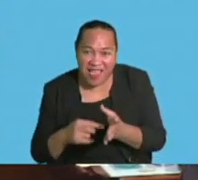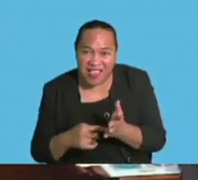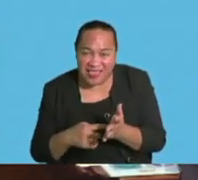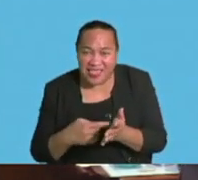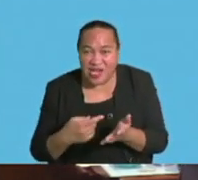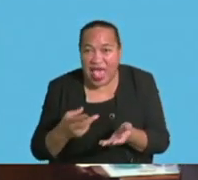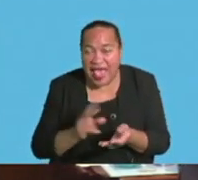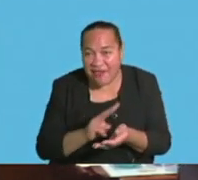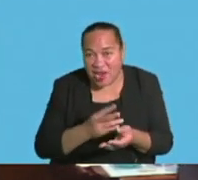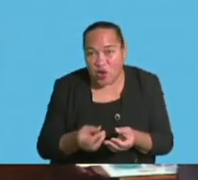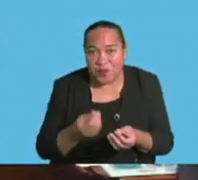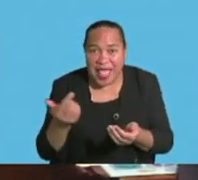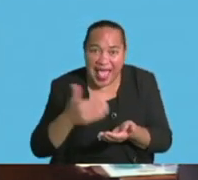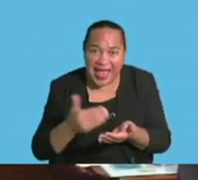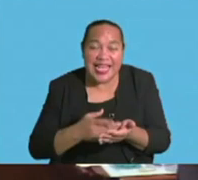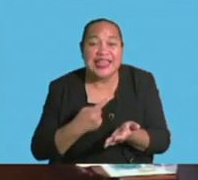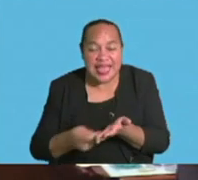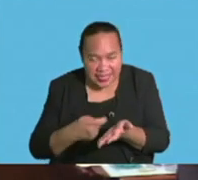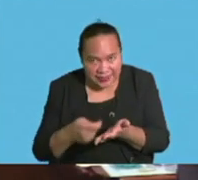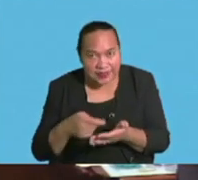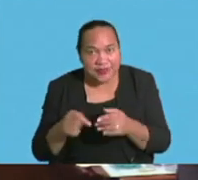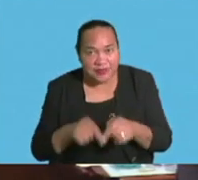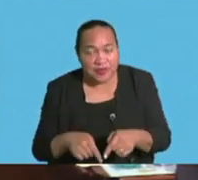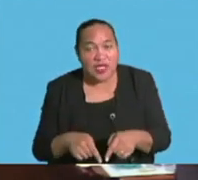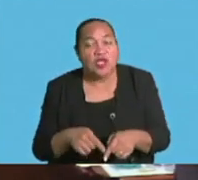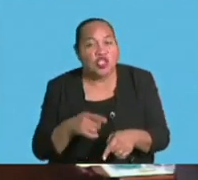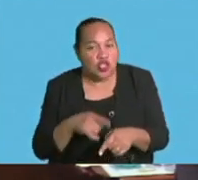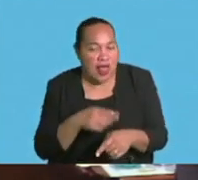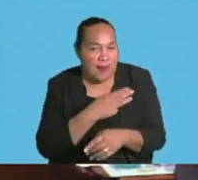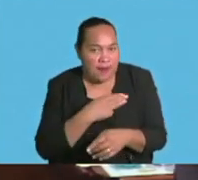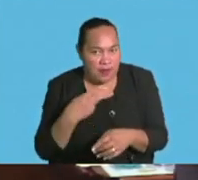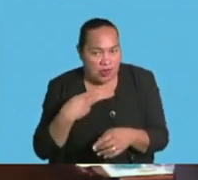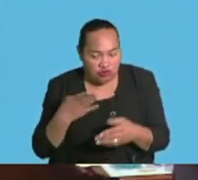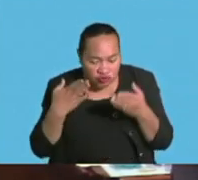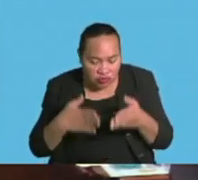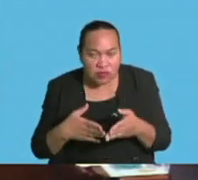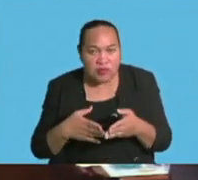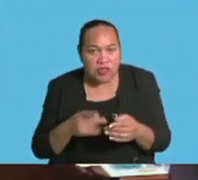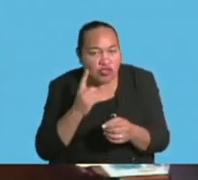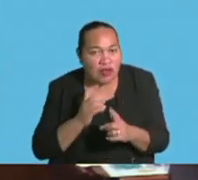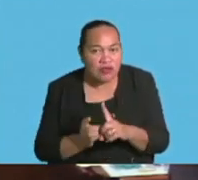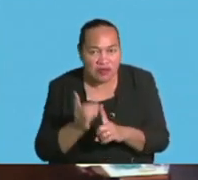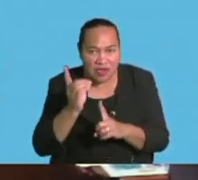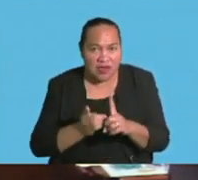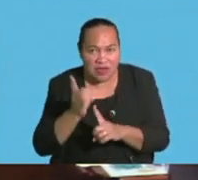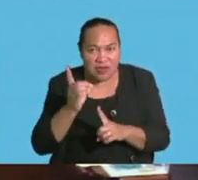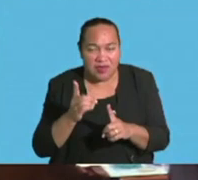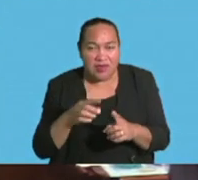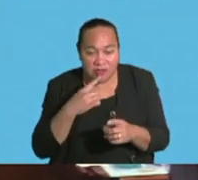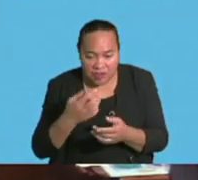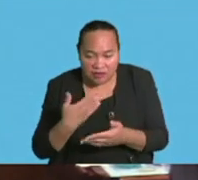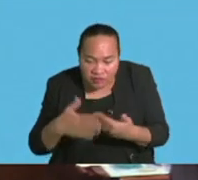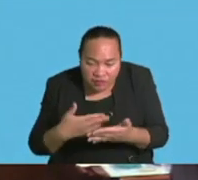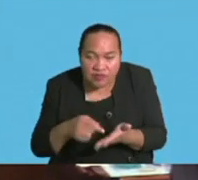development and management of Fiji's forest resources is at the heart of the Ministry's strategic direction, which is clearly articulated in